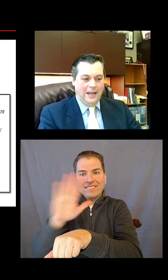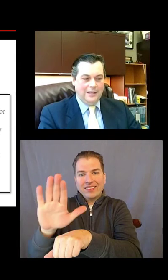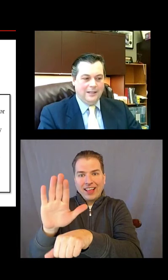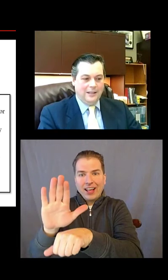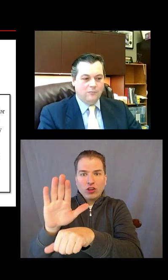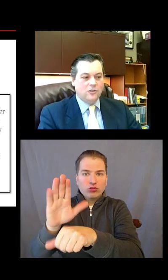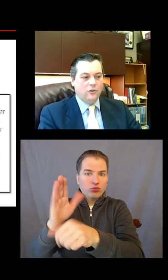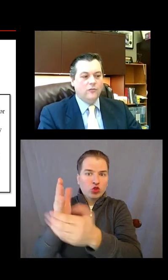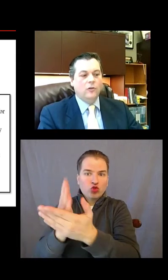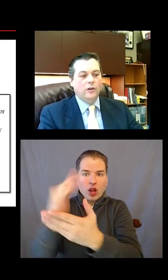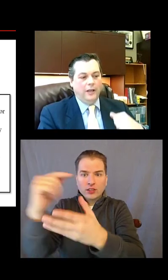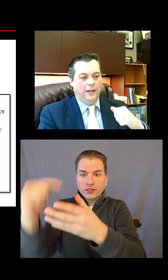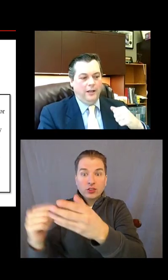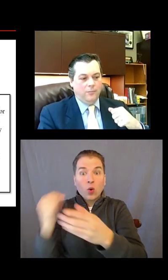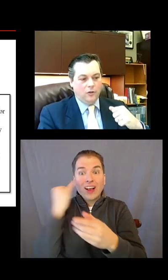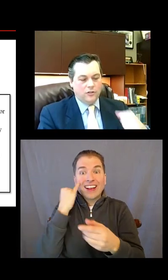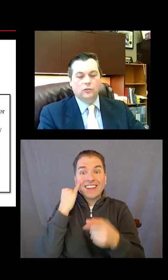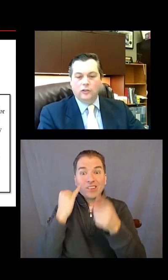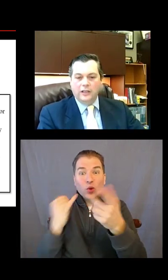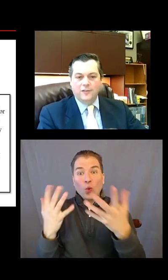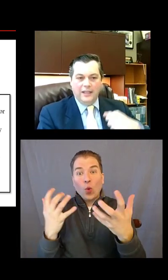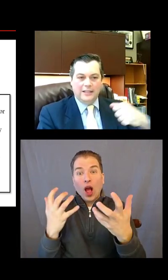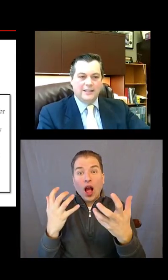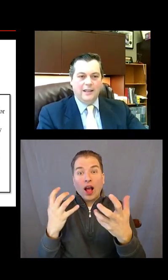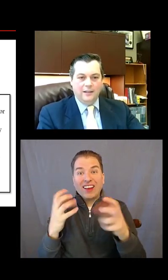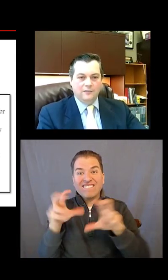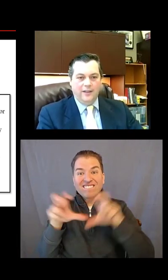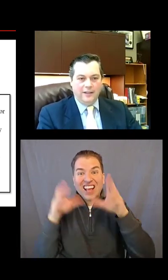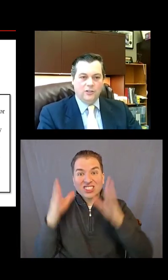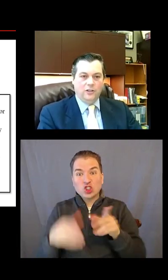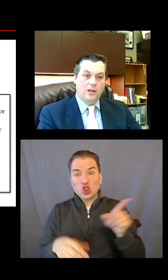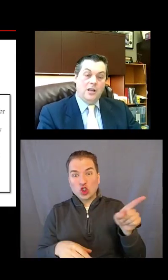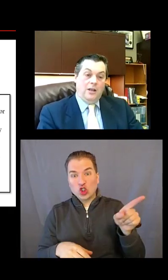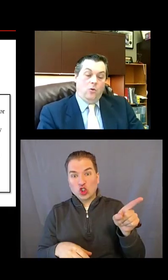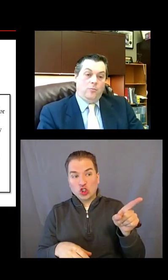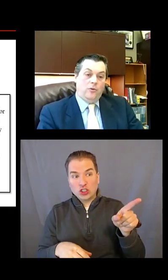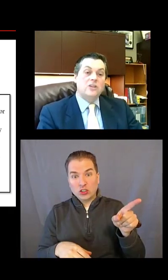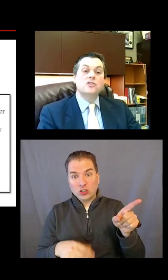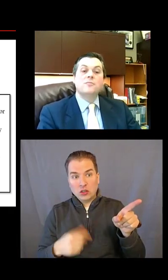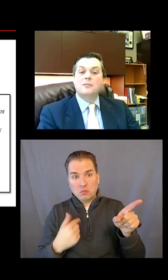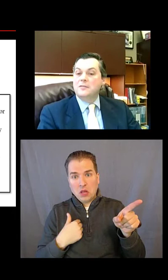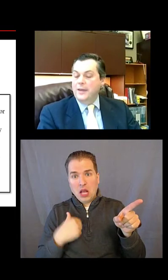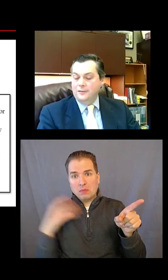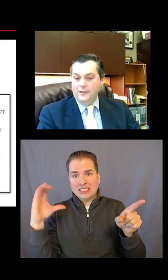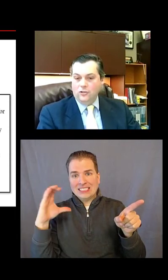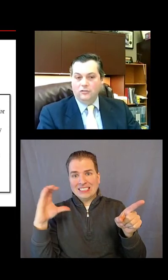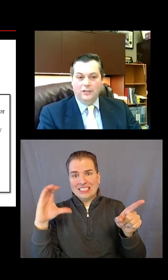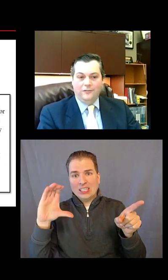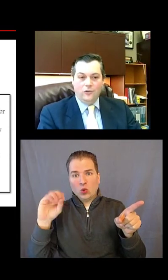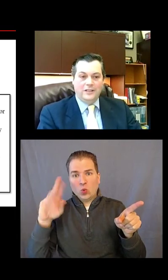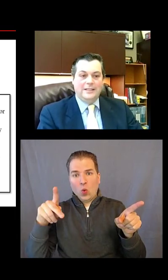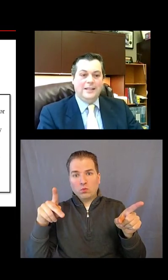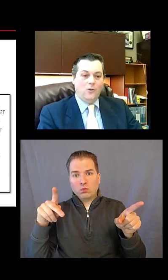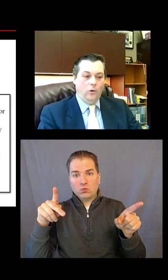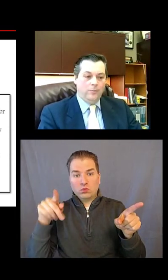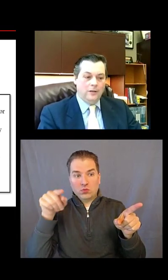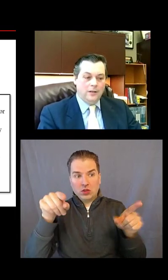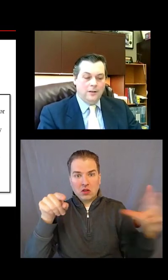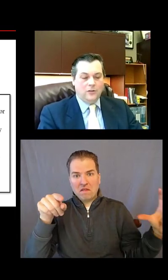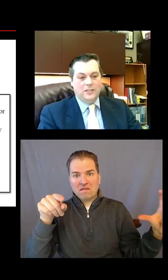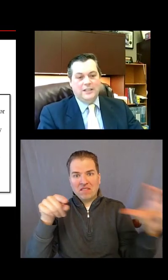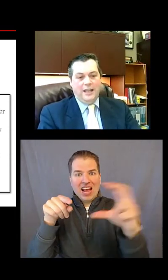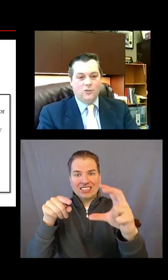rights tied to them. So if you're a person looking for that silent investor, a corporation might be beneficial if you're a C